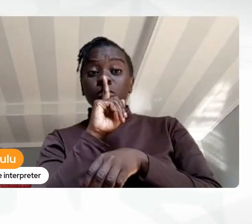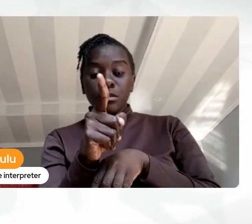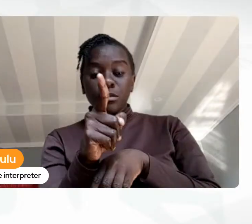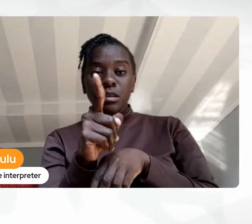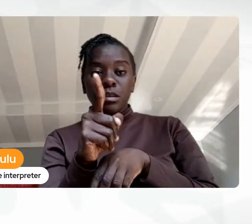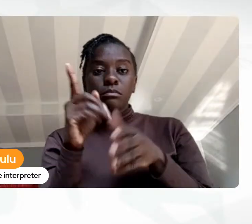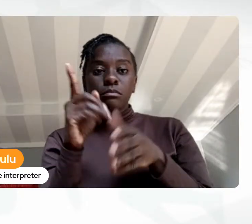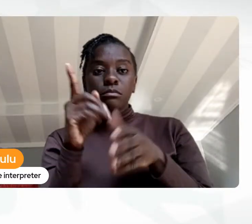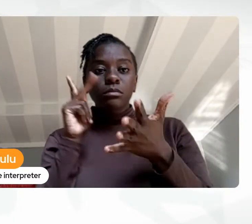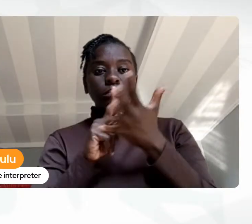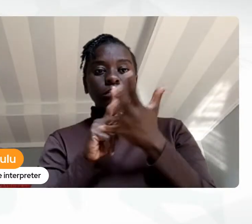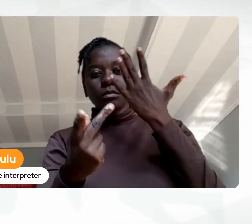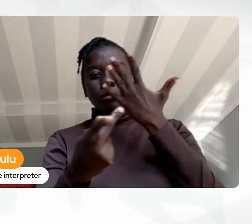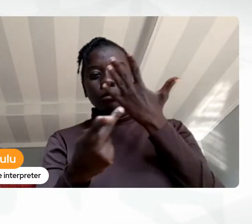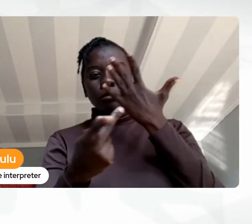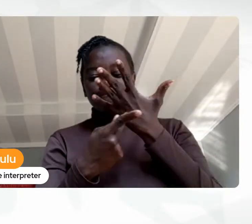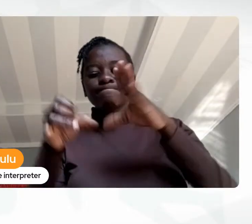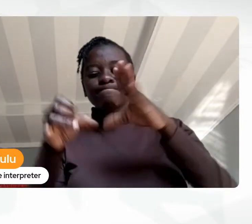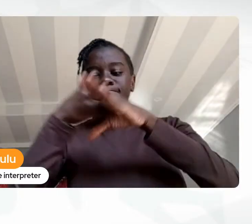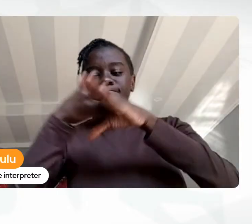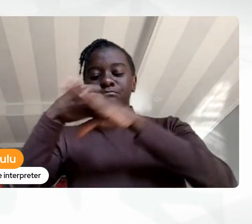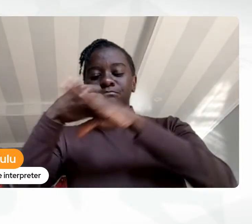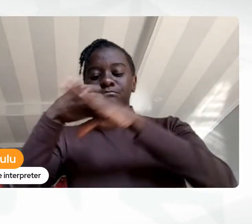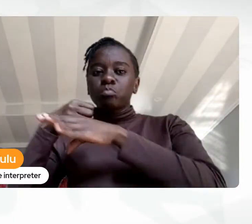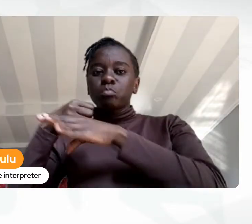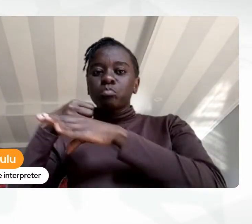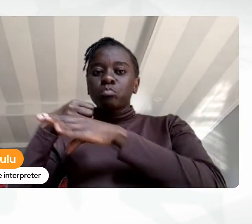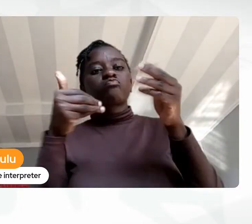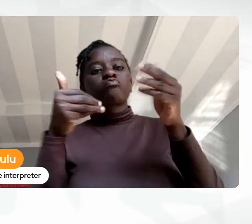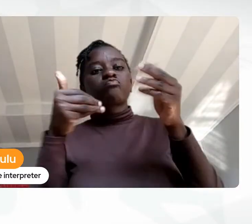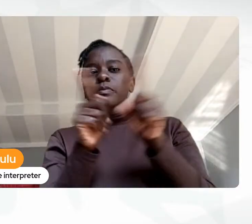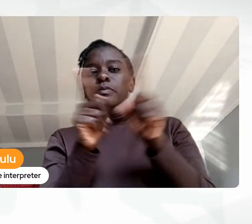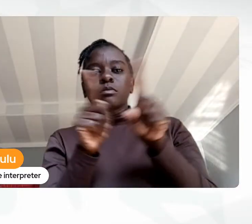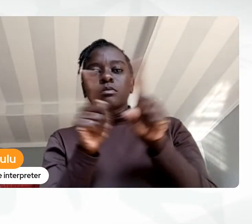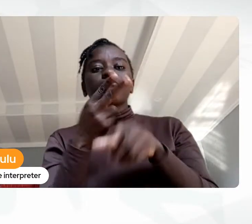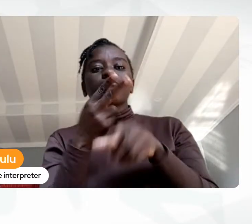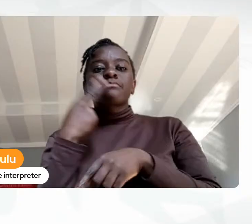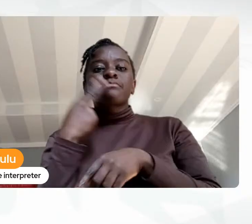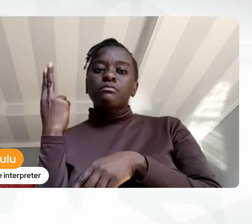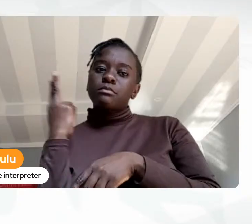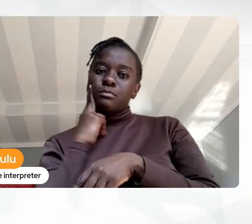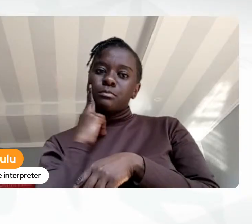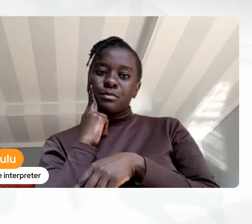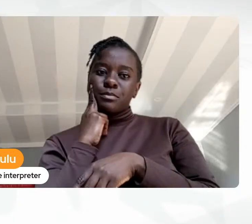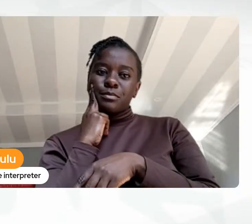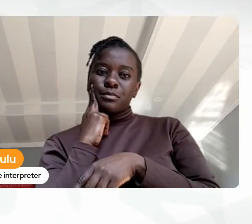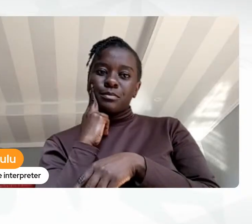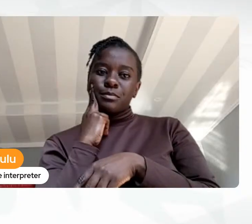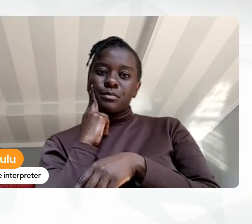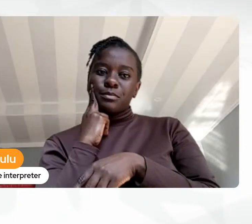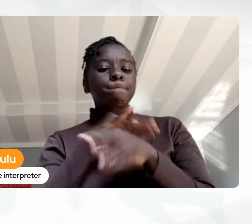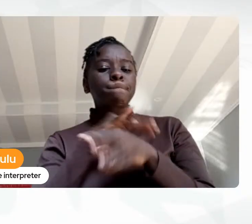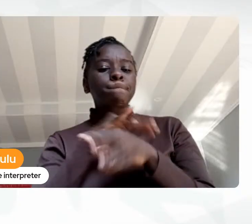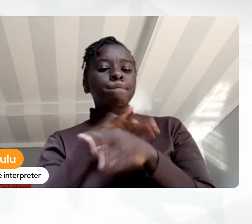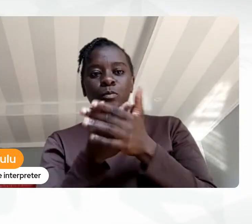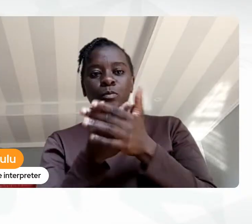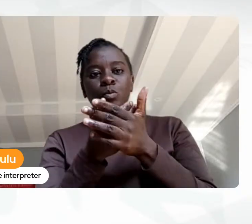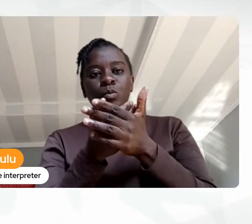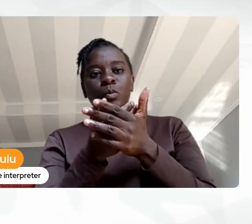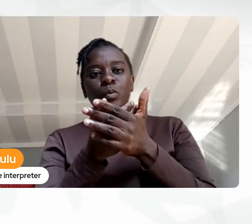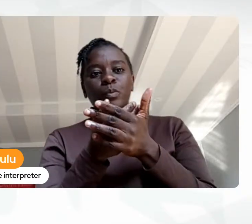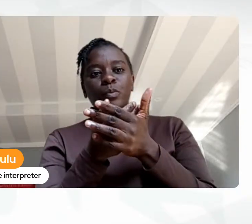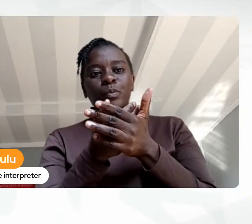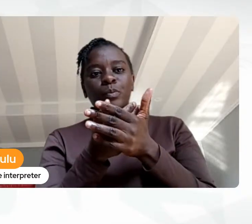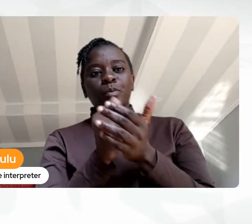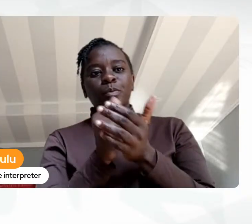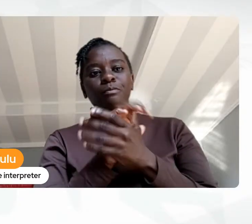inclusive to each and every particular person who is listening out there. And to a young person, this information should not